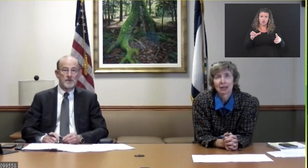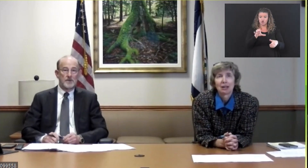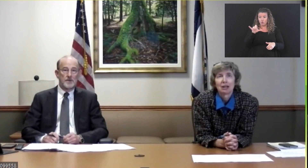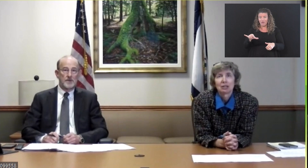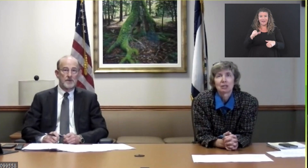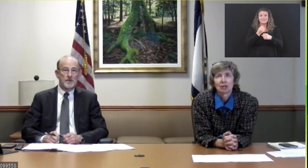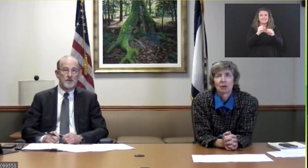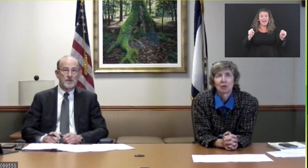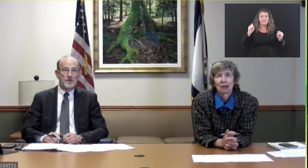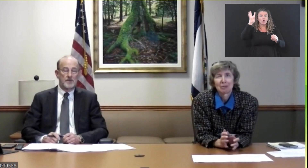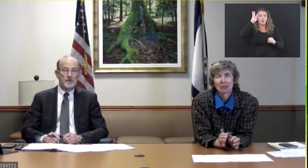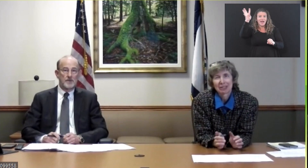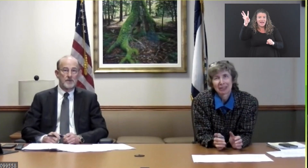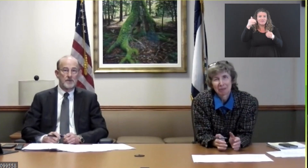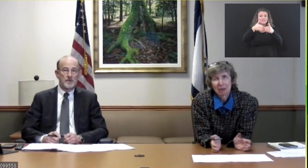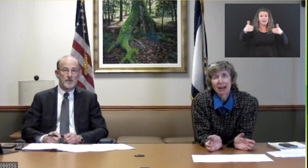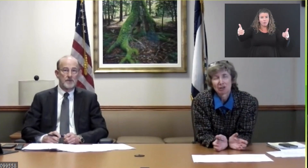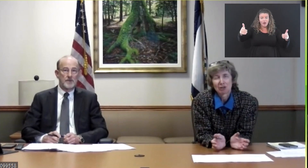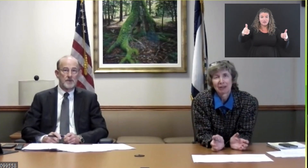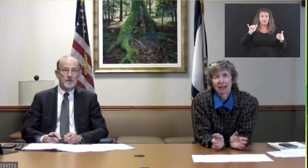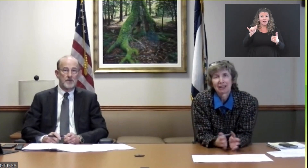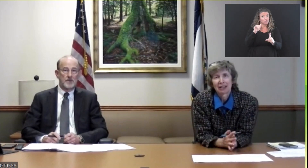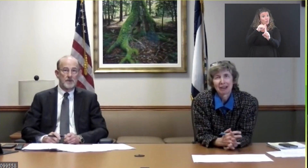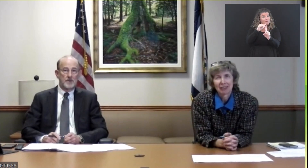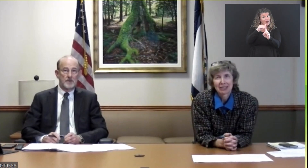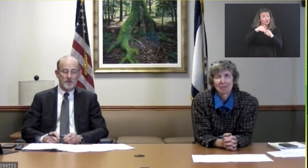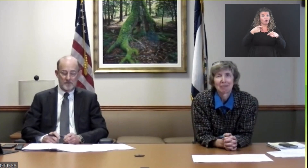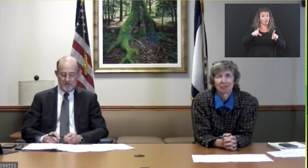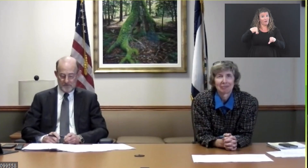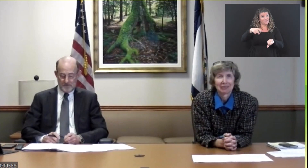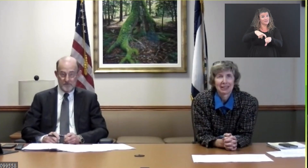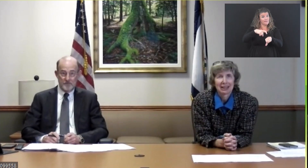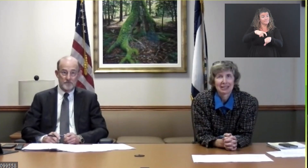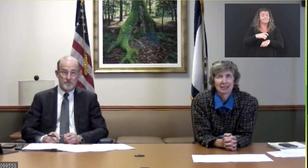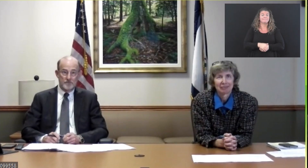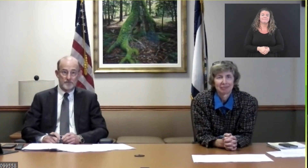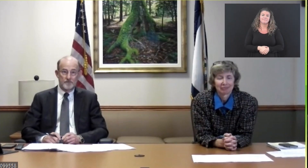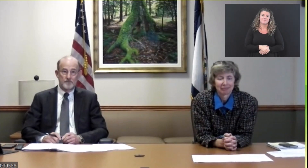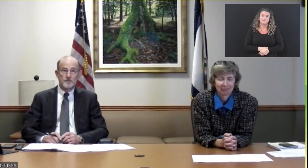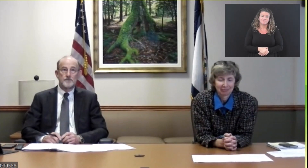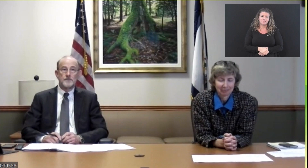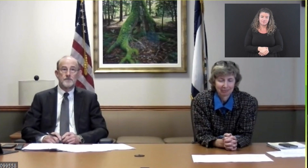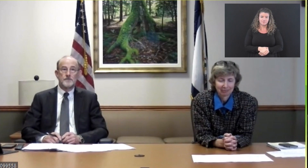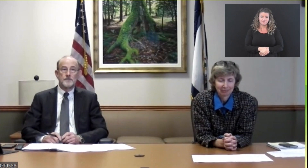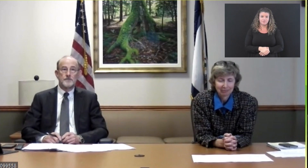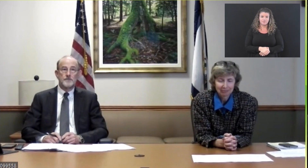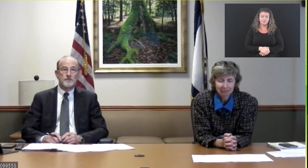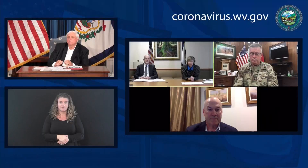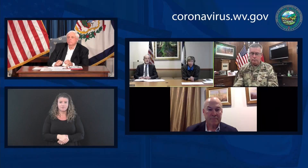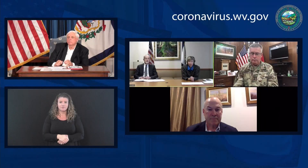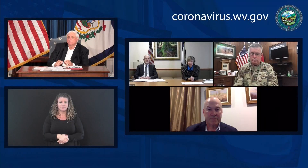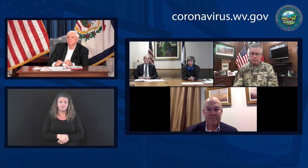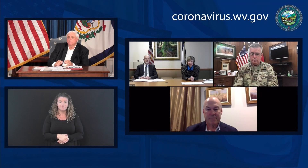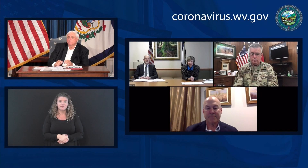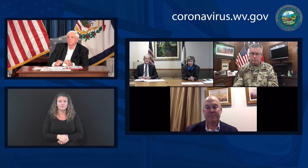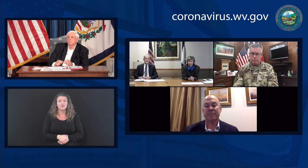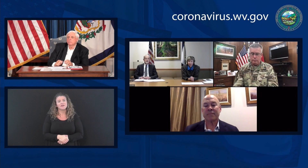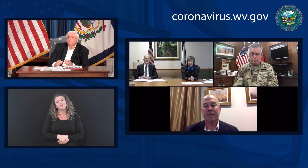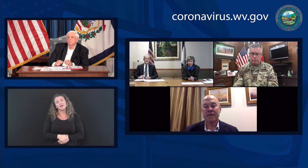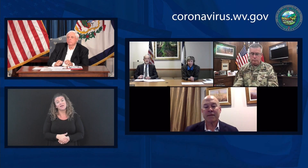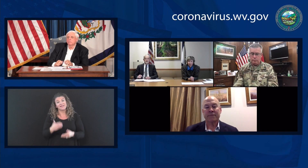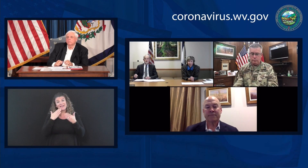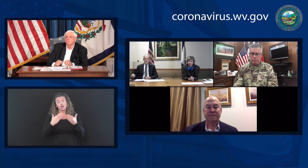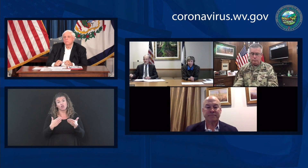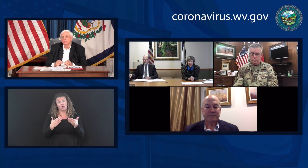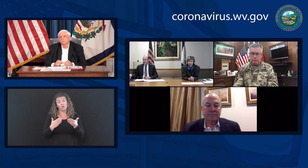ways. So just some reminders around this time. Thanks. All right, thank you both. Once again, we are